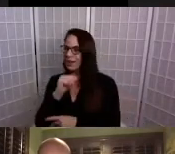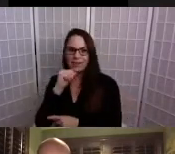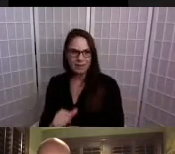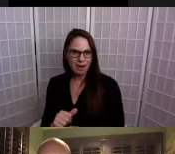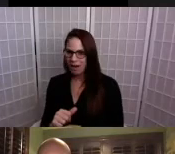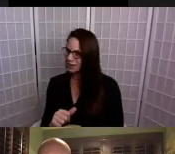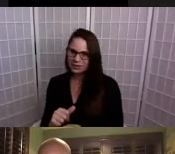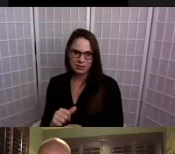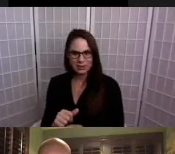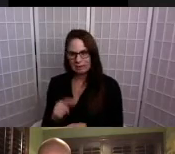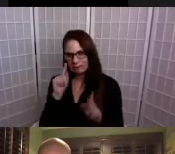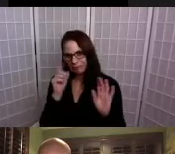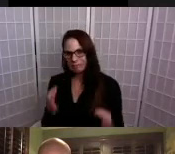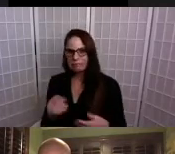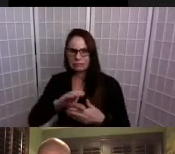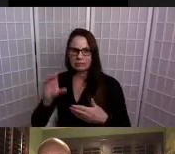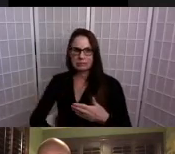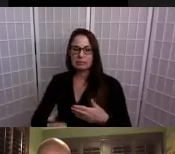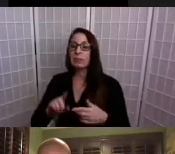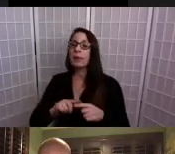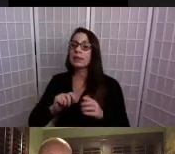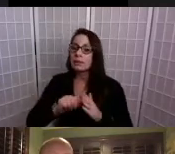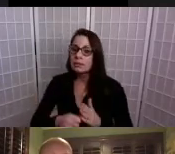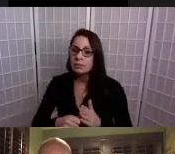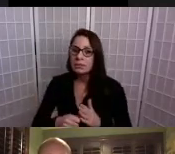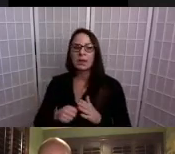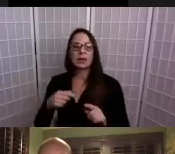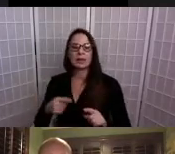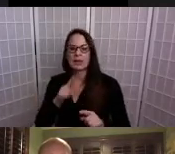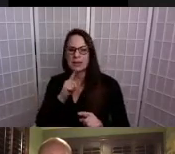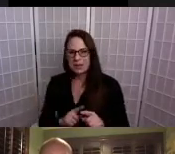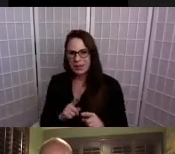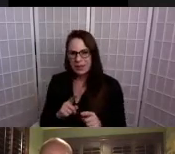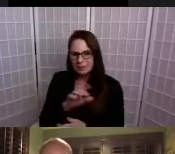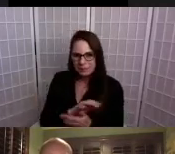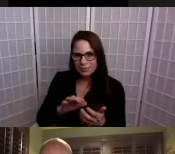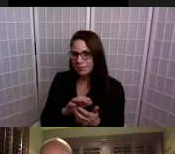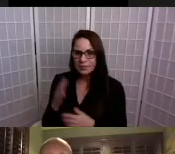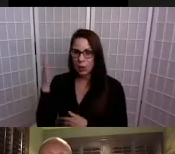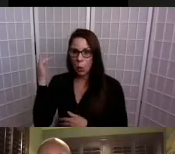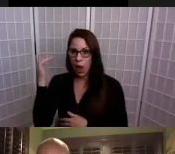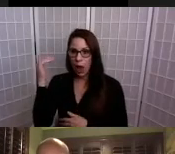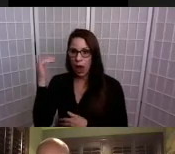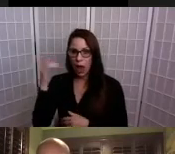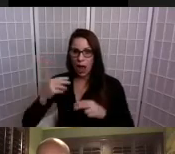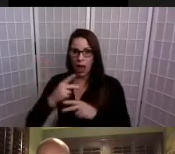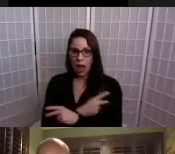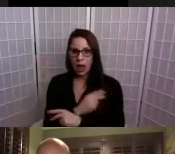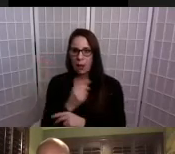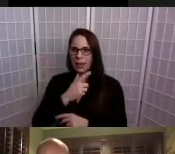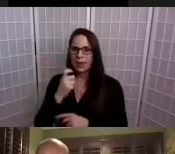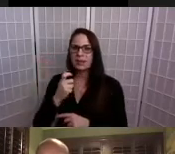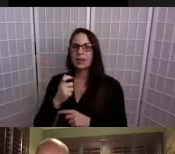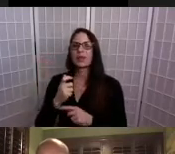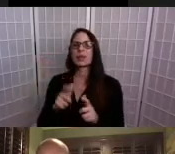Again, to reiterate, this is confounded or confused or made more difficult by the fact that there's enormous variability in the stage